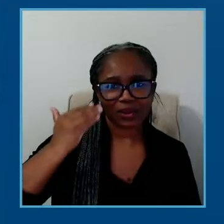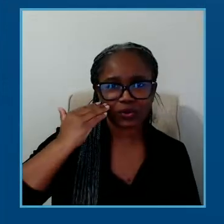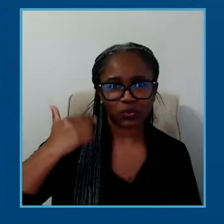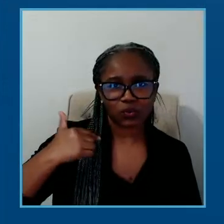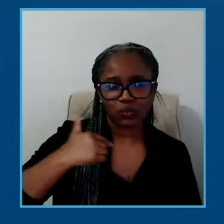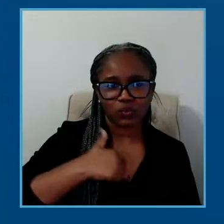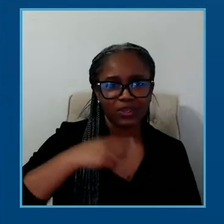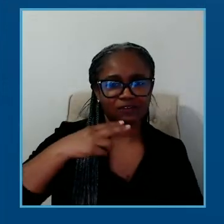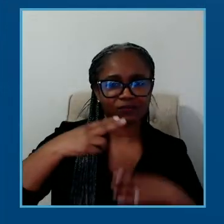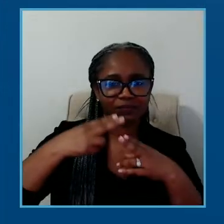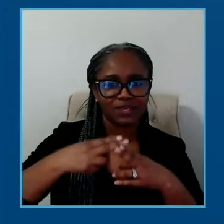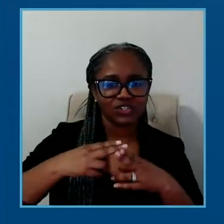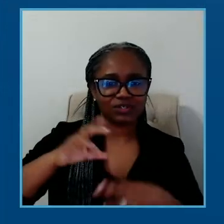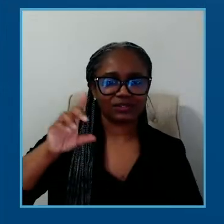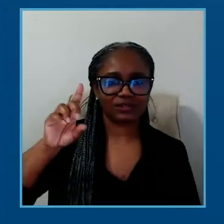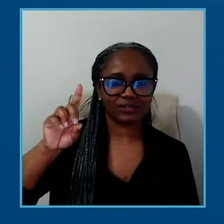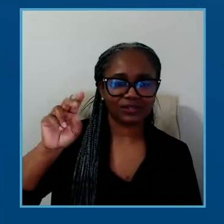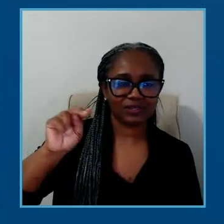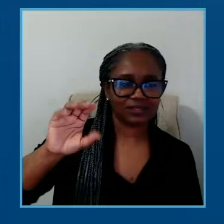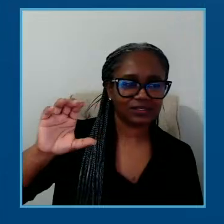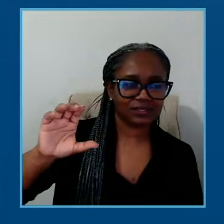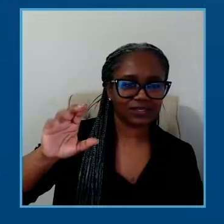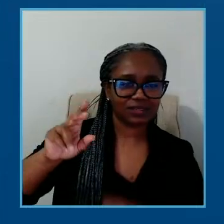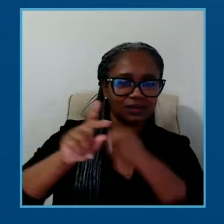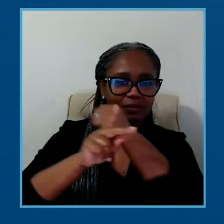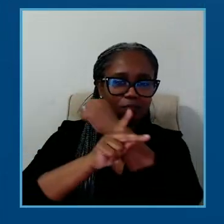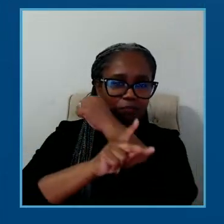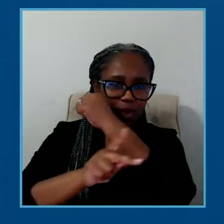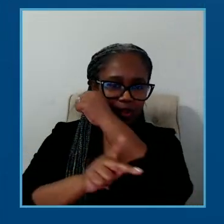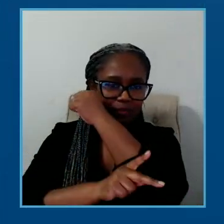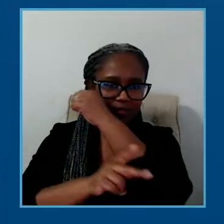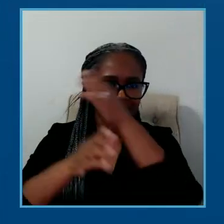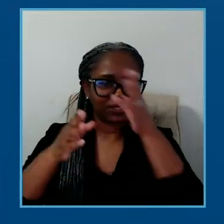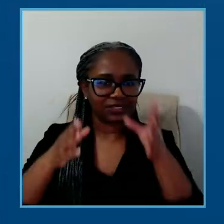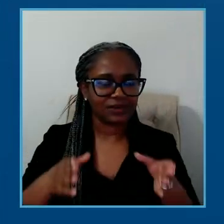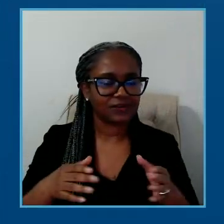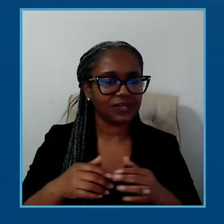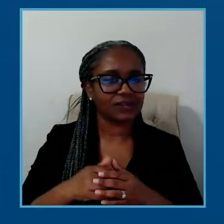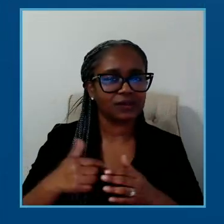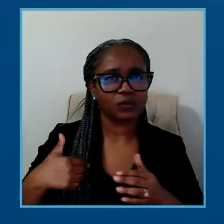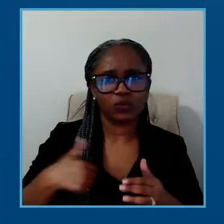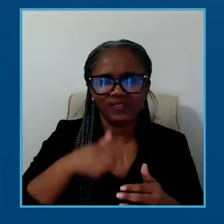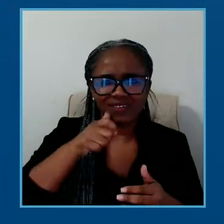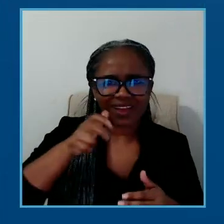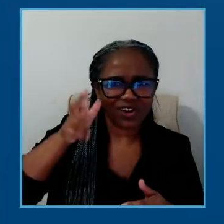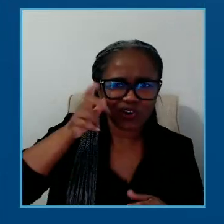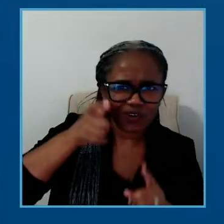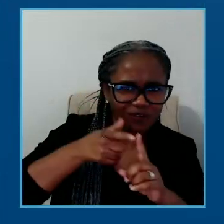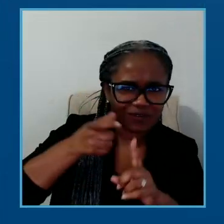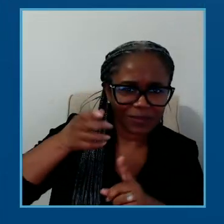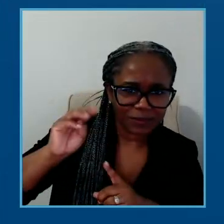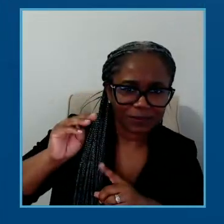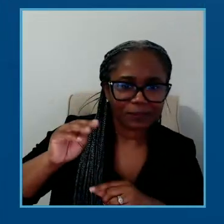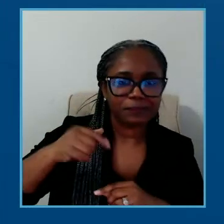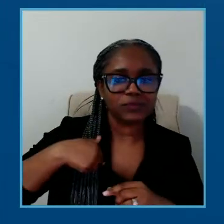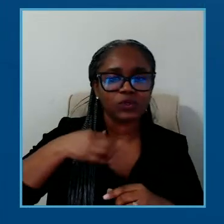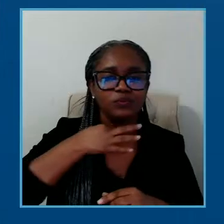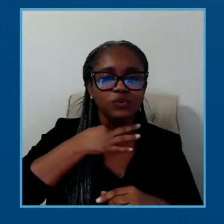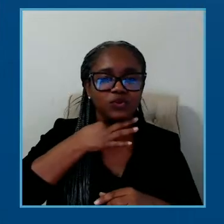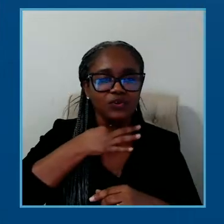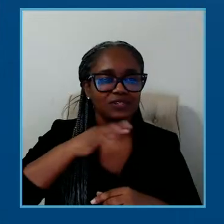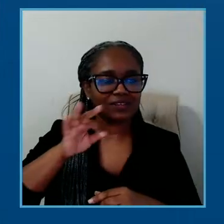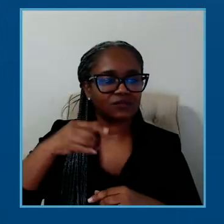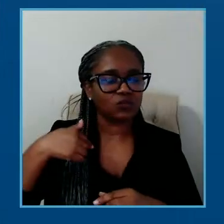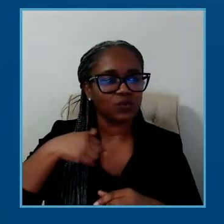not heard from the parliamentarian. And if appropriate, wanted to get her take on